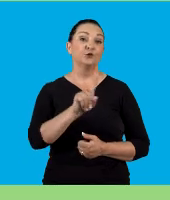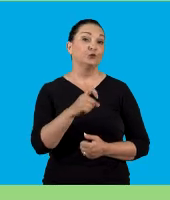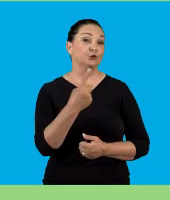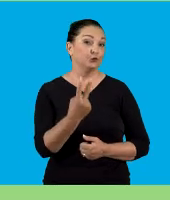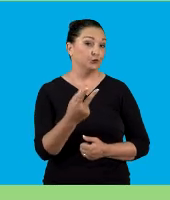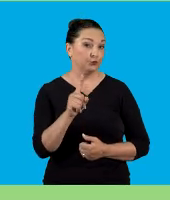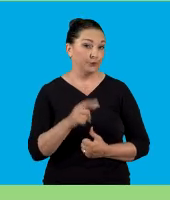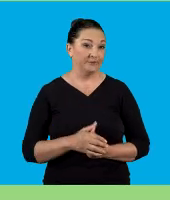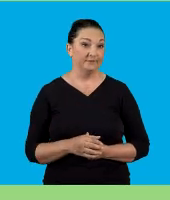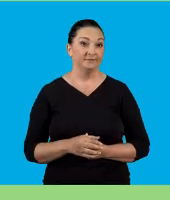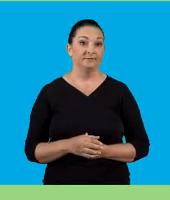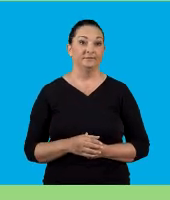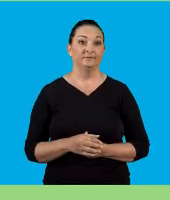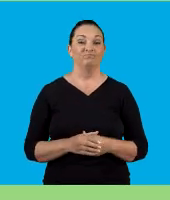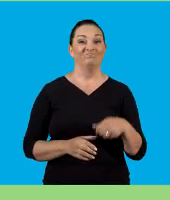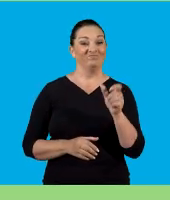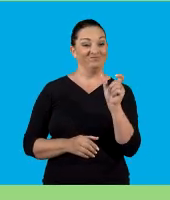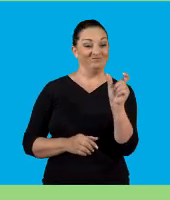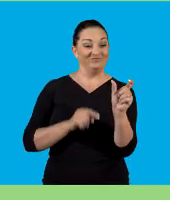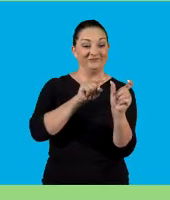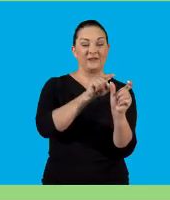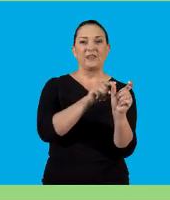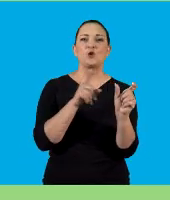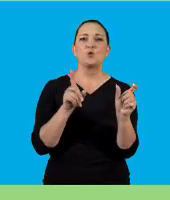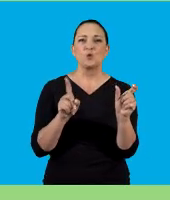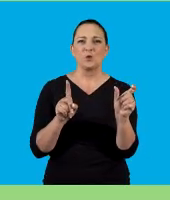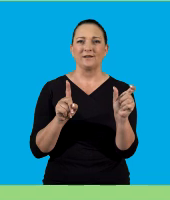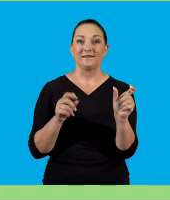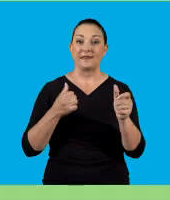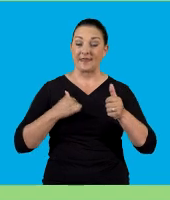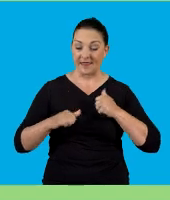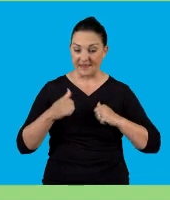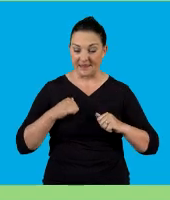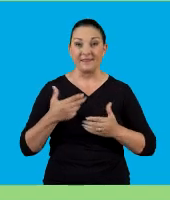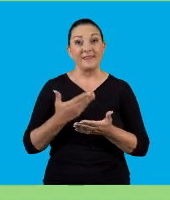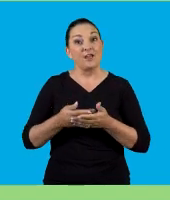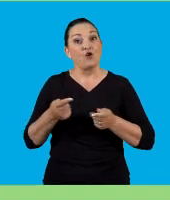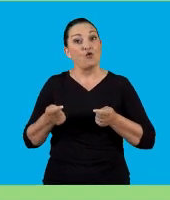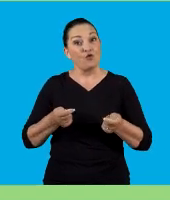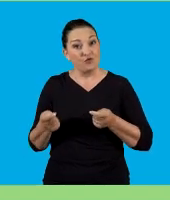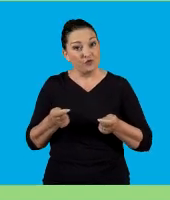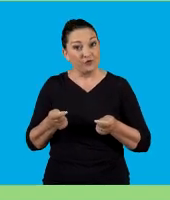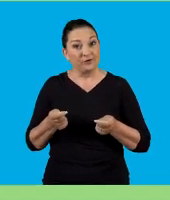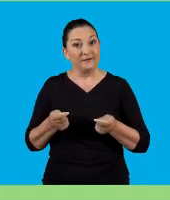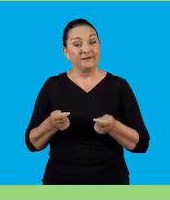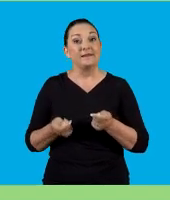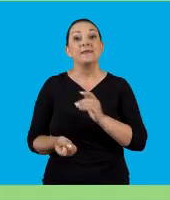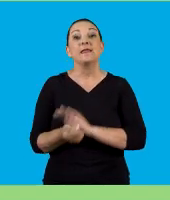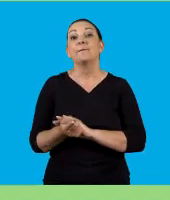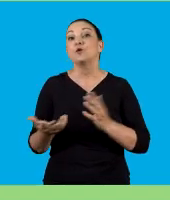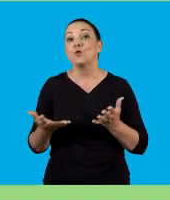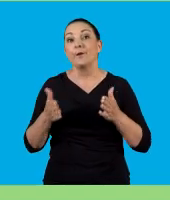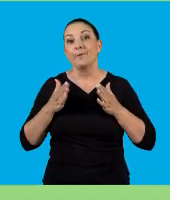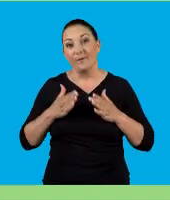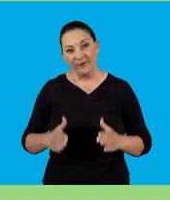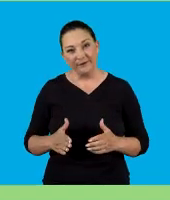And question two, what term is given to activities that we can control and that take